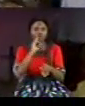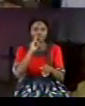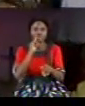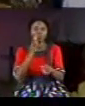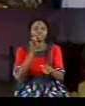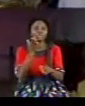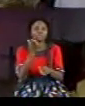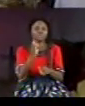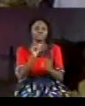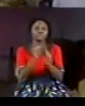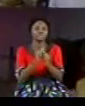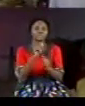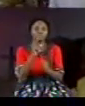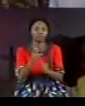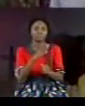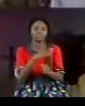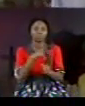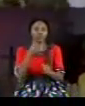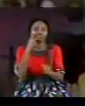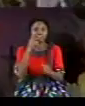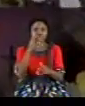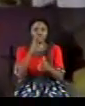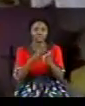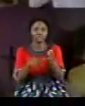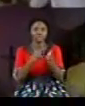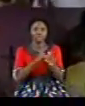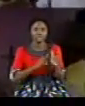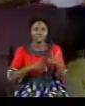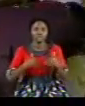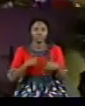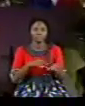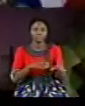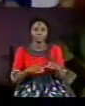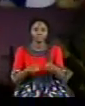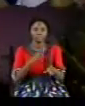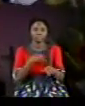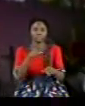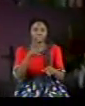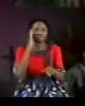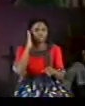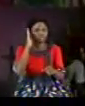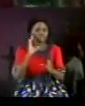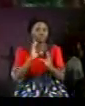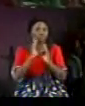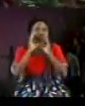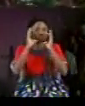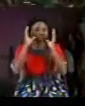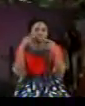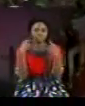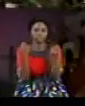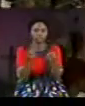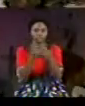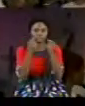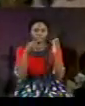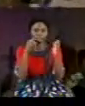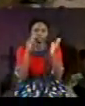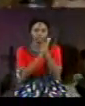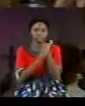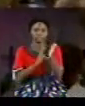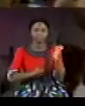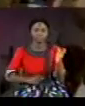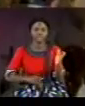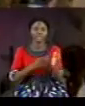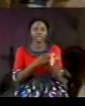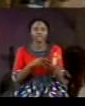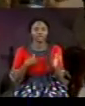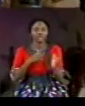And check it up, and you will shout, hallelujah, praise the Lord, and we shall